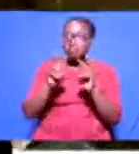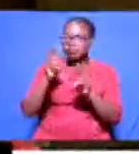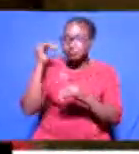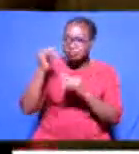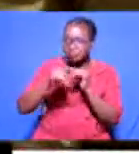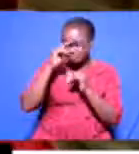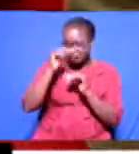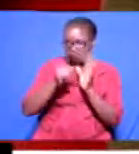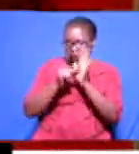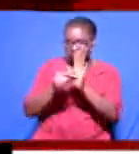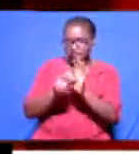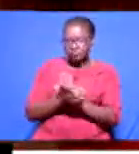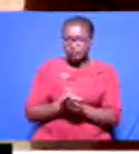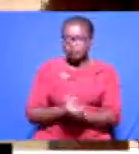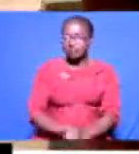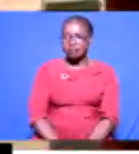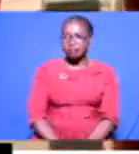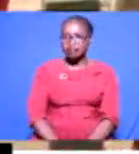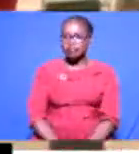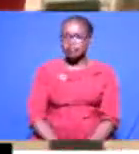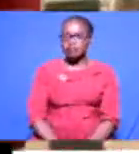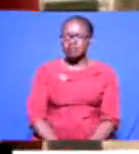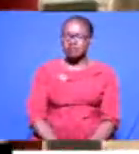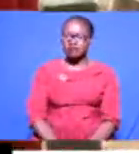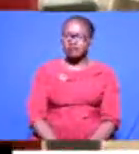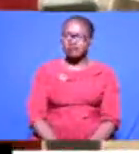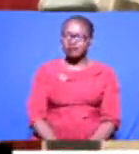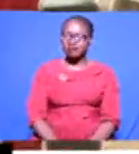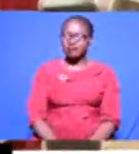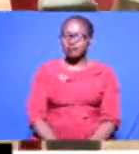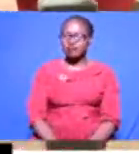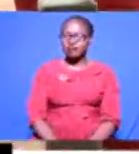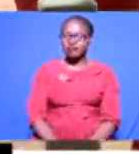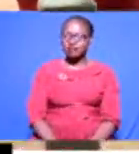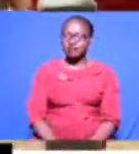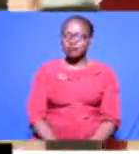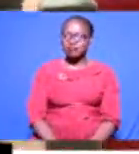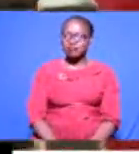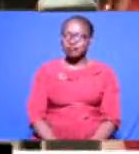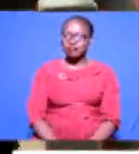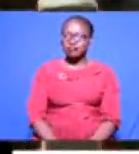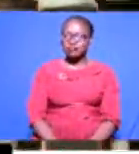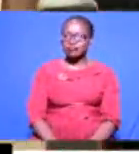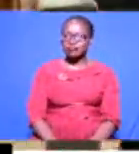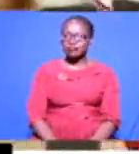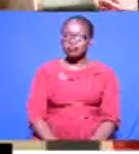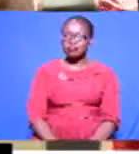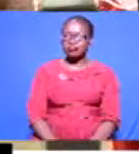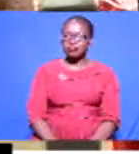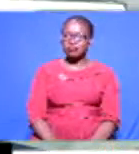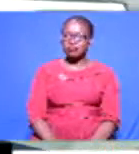respects. Nancy Okware, Prime Edition.